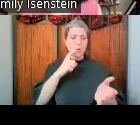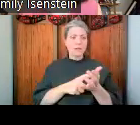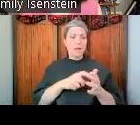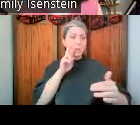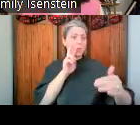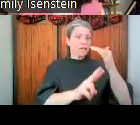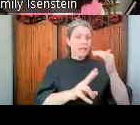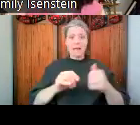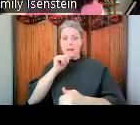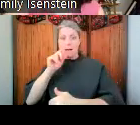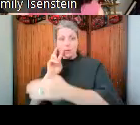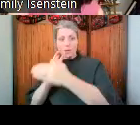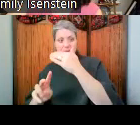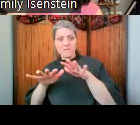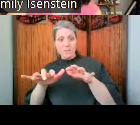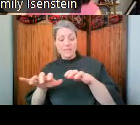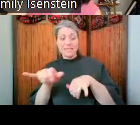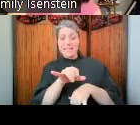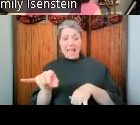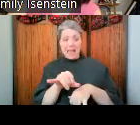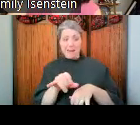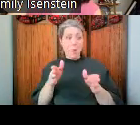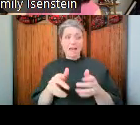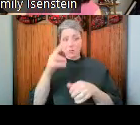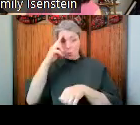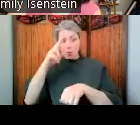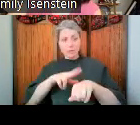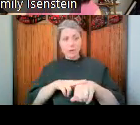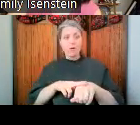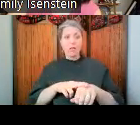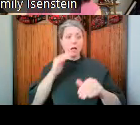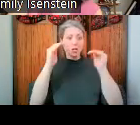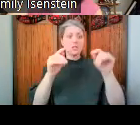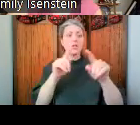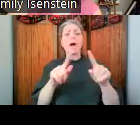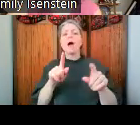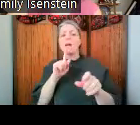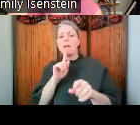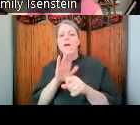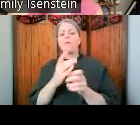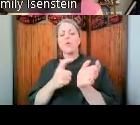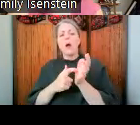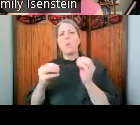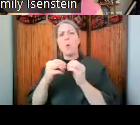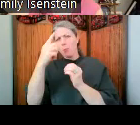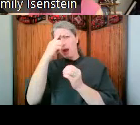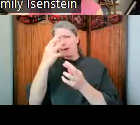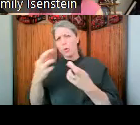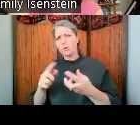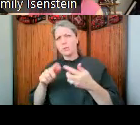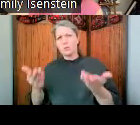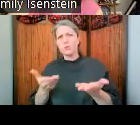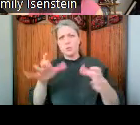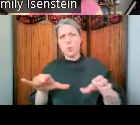neurotypical adults, but may devote more brain resources to doing so. But wait, this experiment could